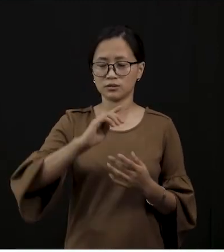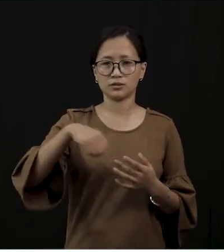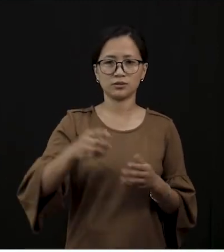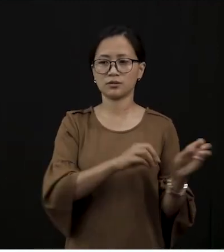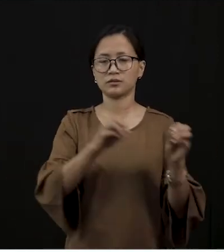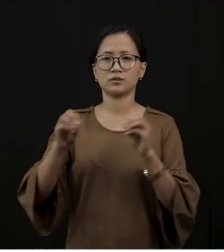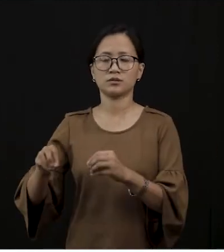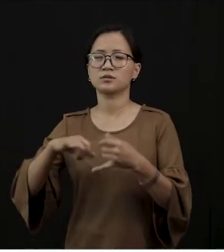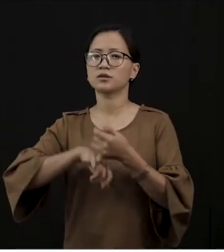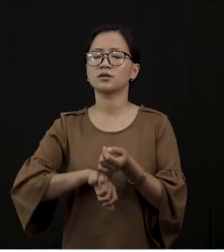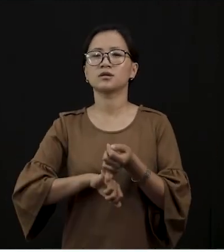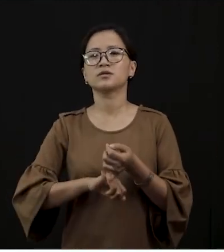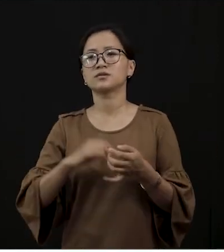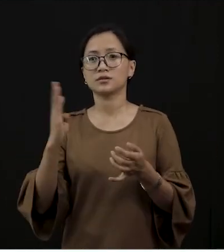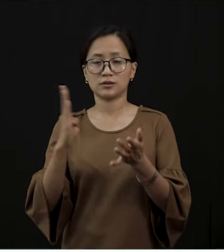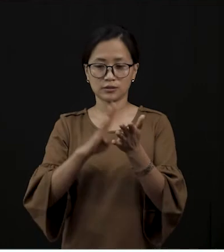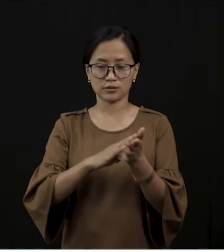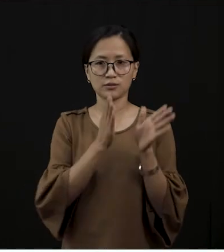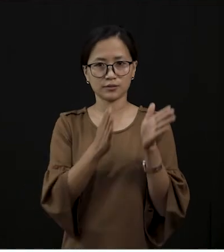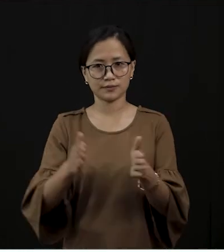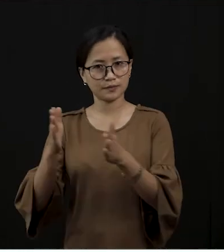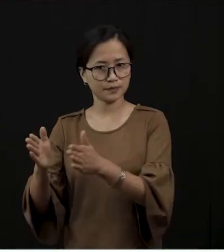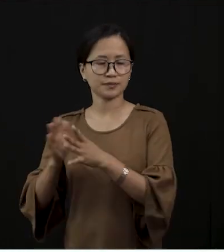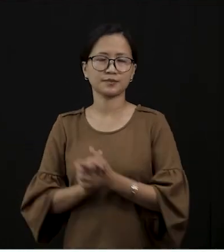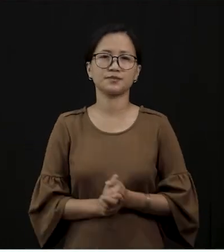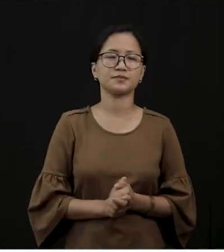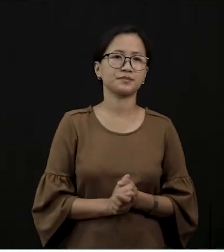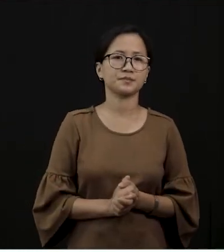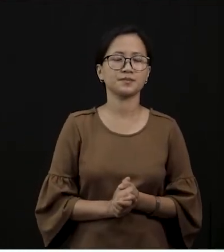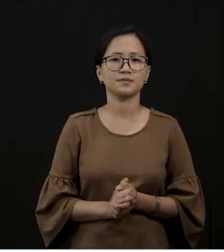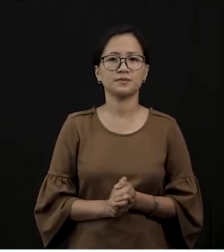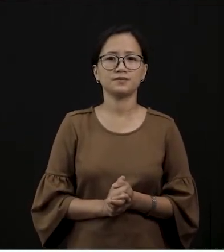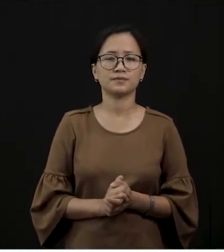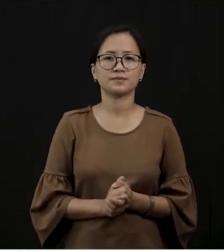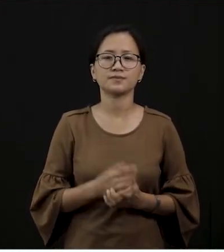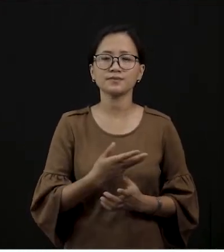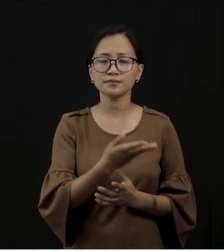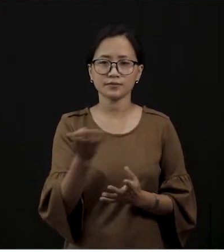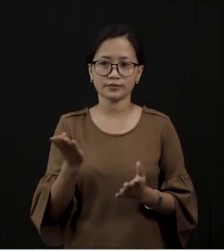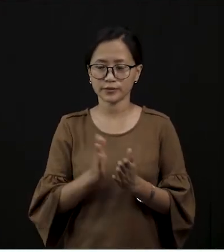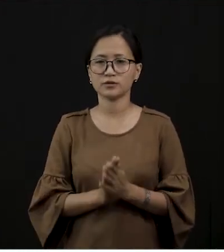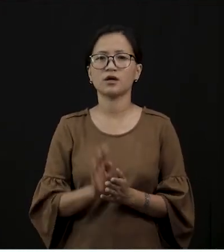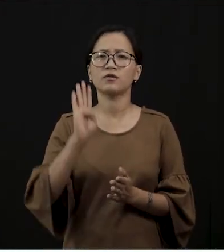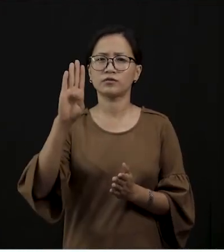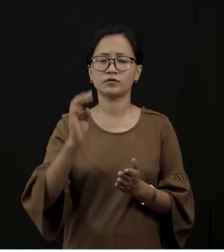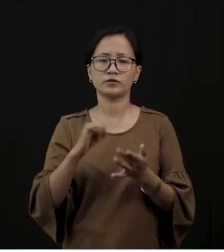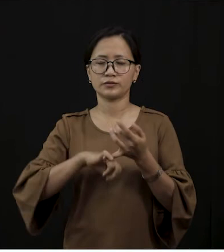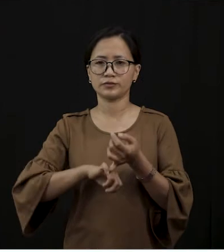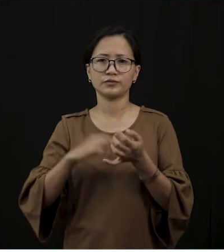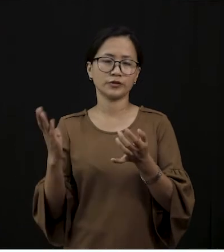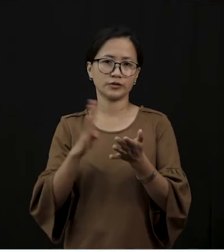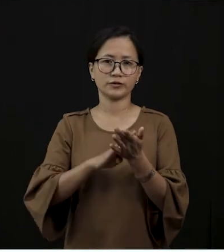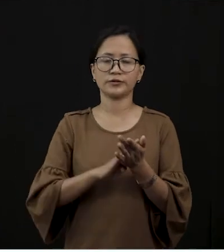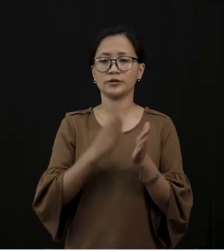next we are moving on to seasons. Seasons. Okay. Seasons. There are 4 seasons in